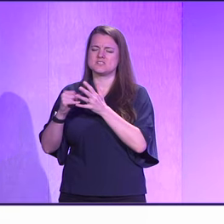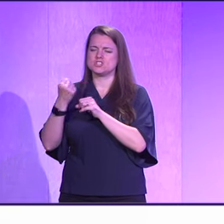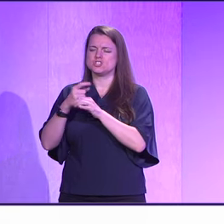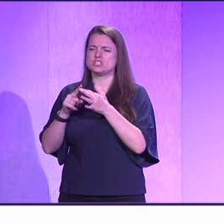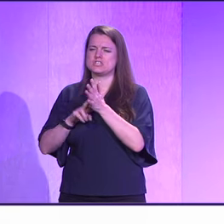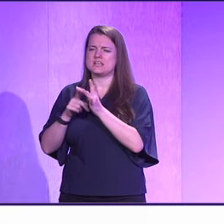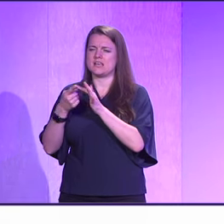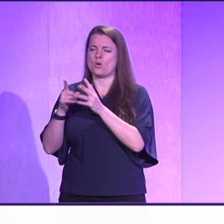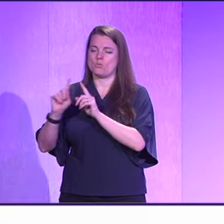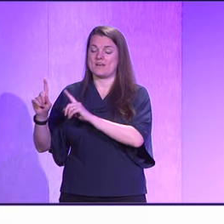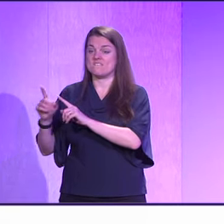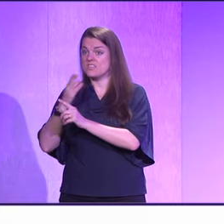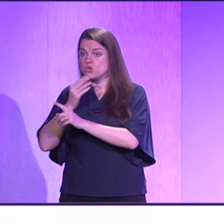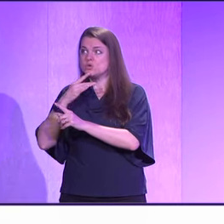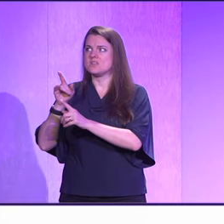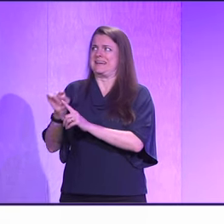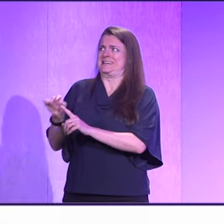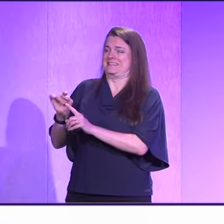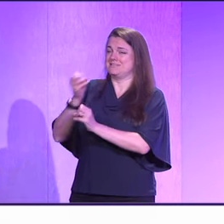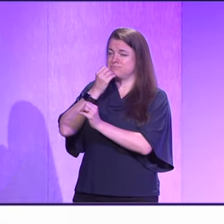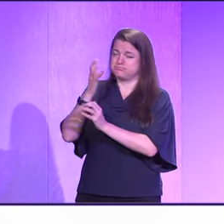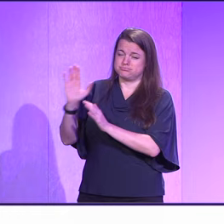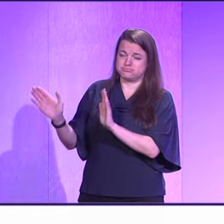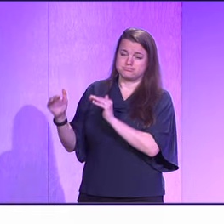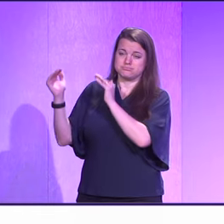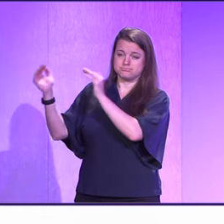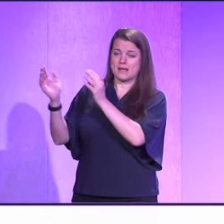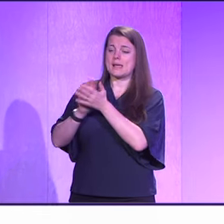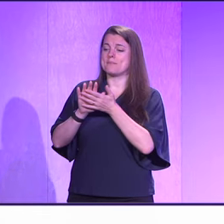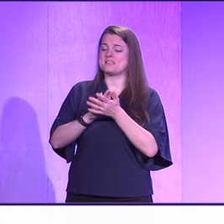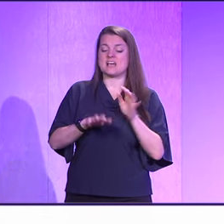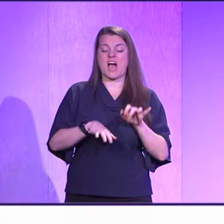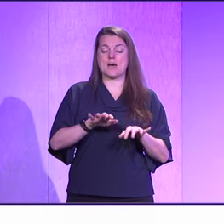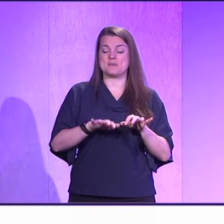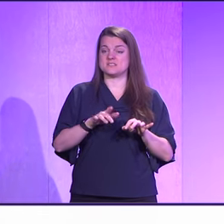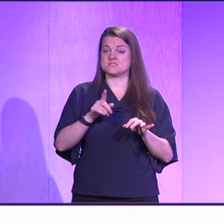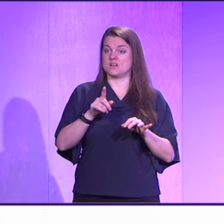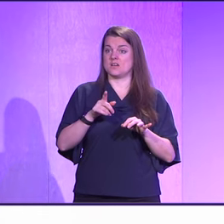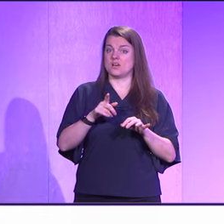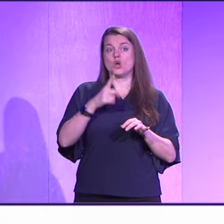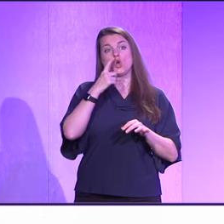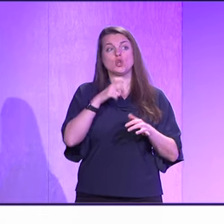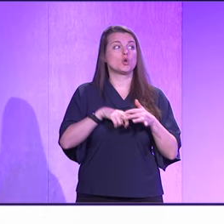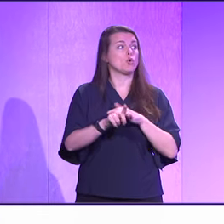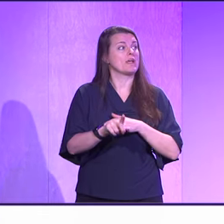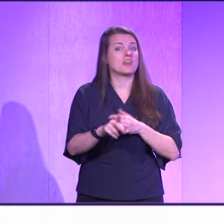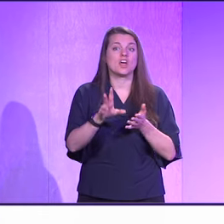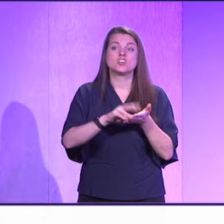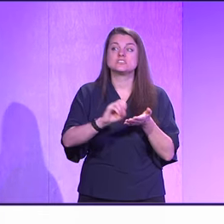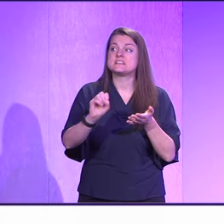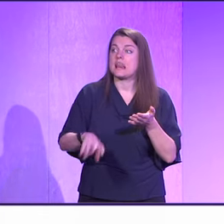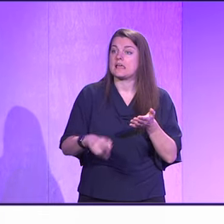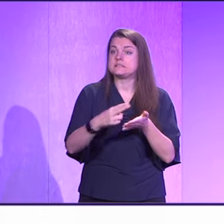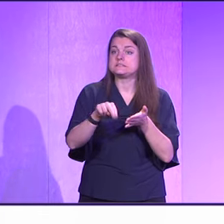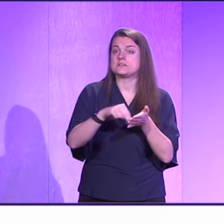notifications. So the idea that some admins allowed to go in there and say, delete a topic or delete a way of alerting within your